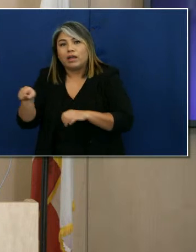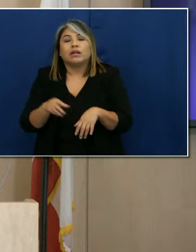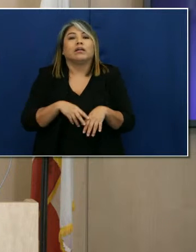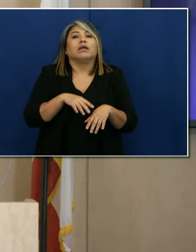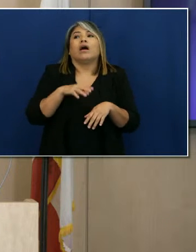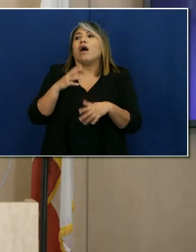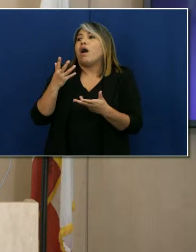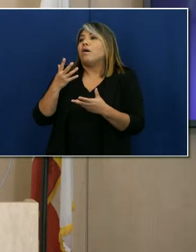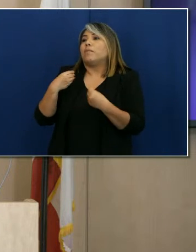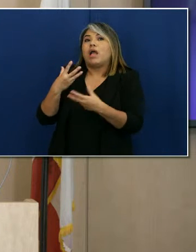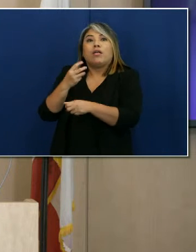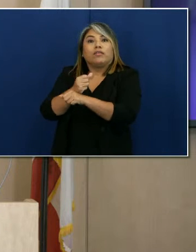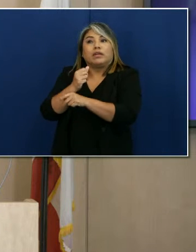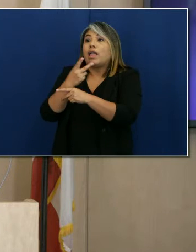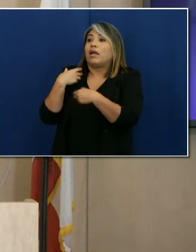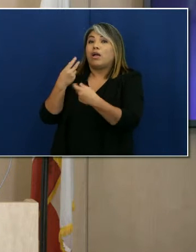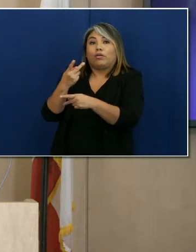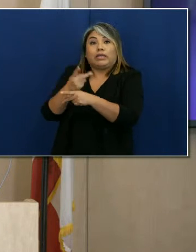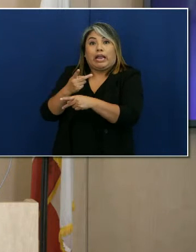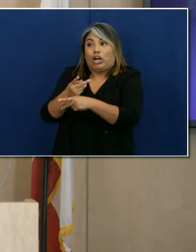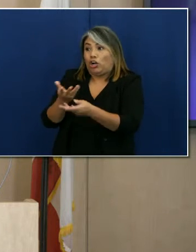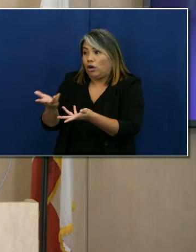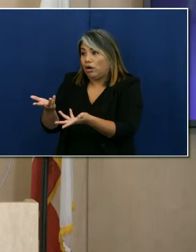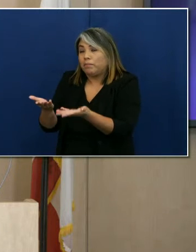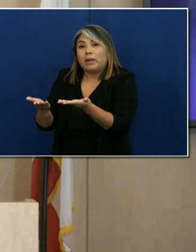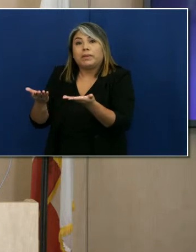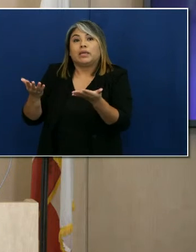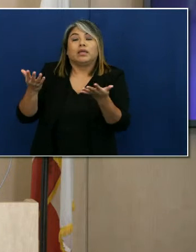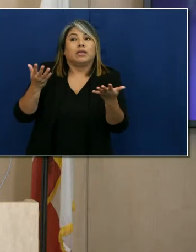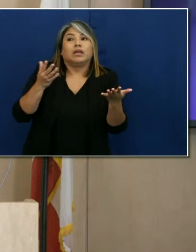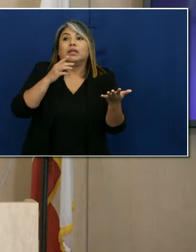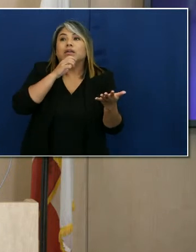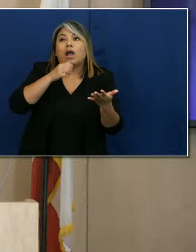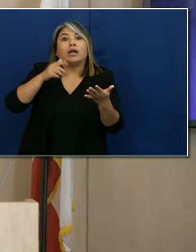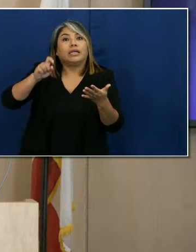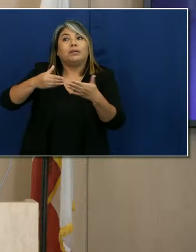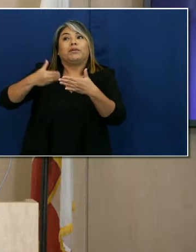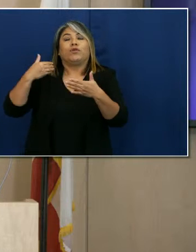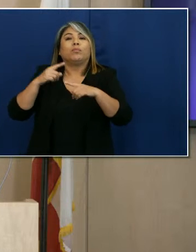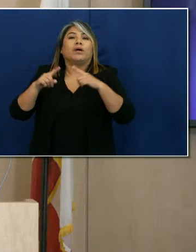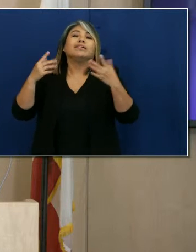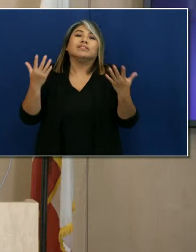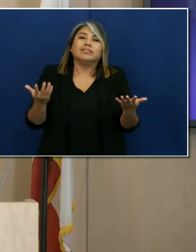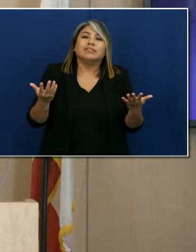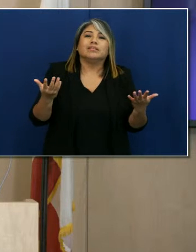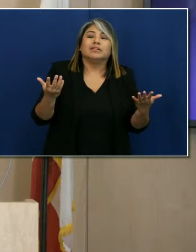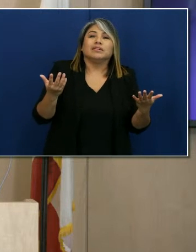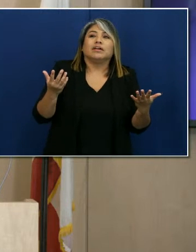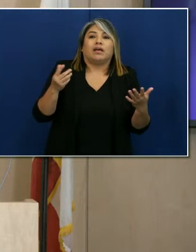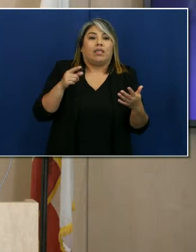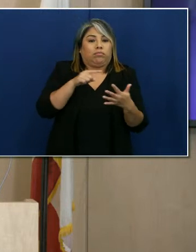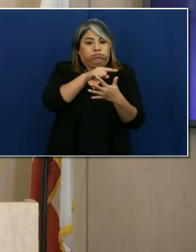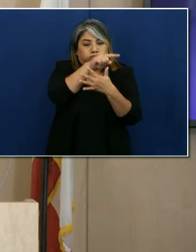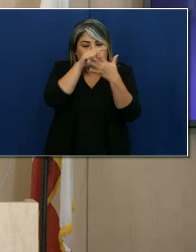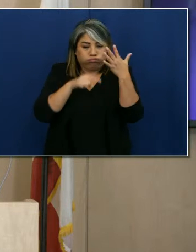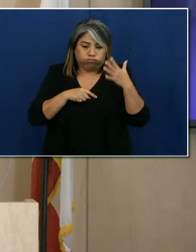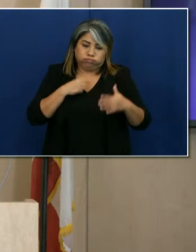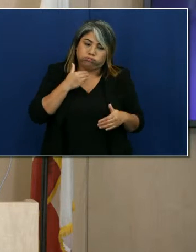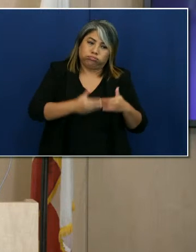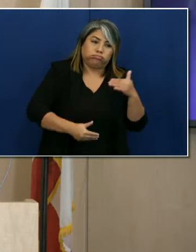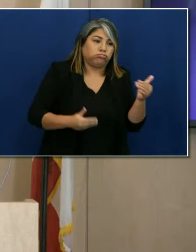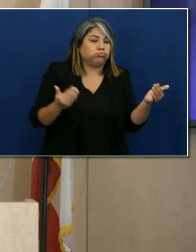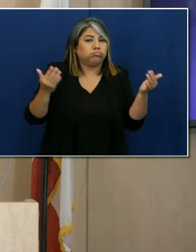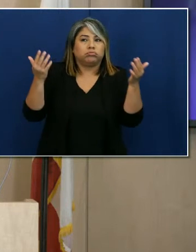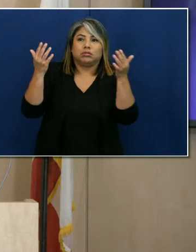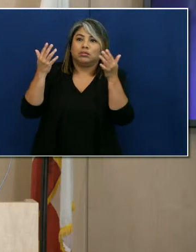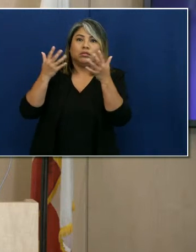to health care that they might not have needed heretofore. And so those processes really have been worked on in the county